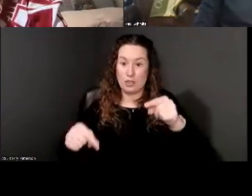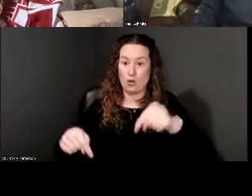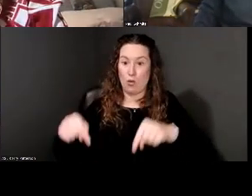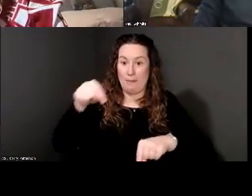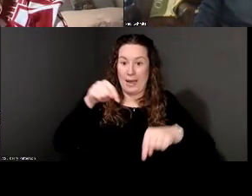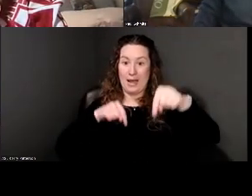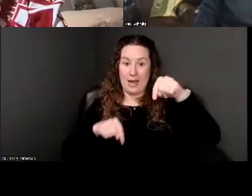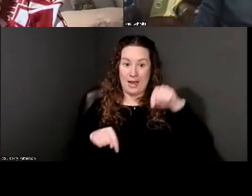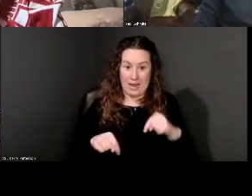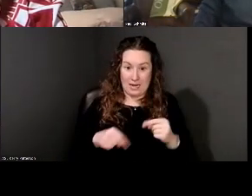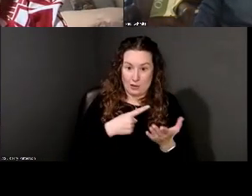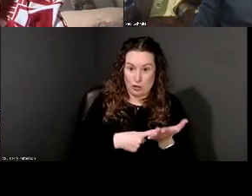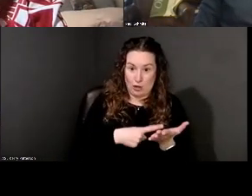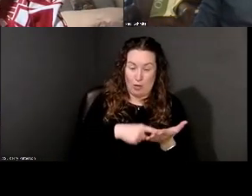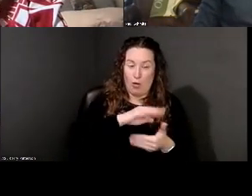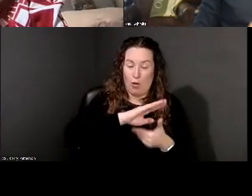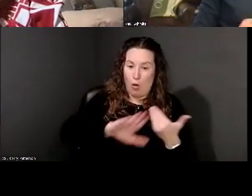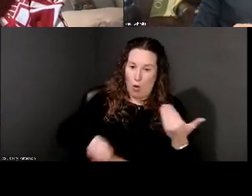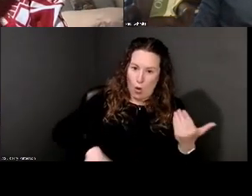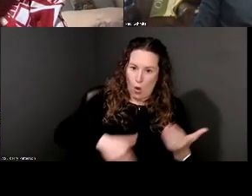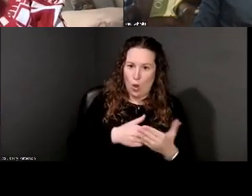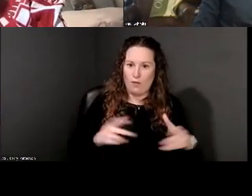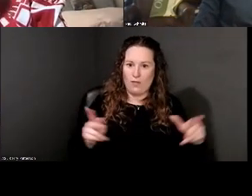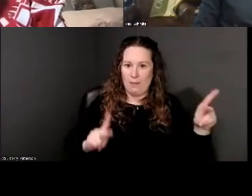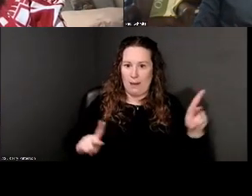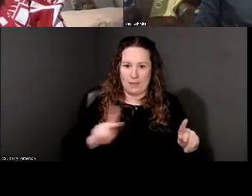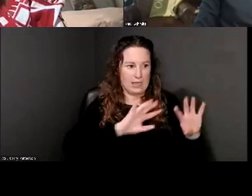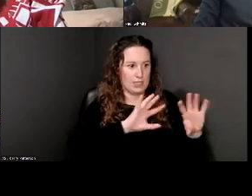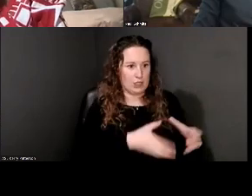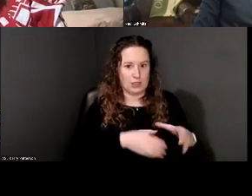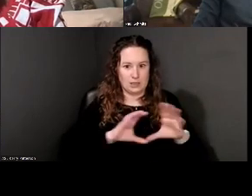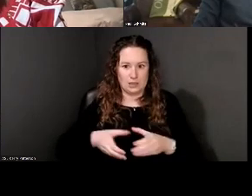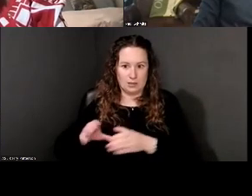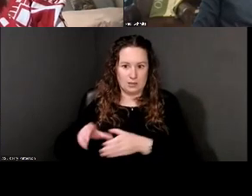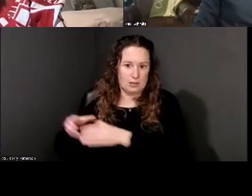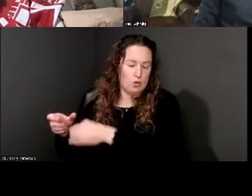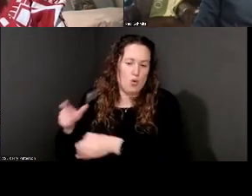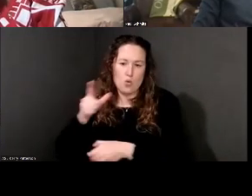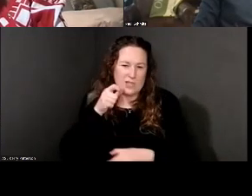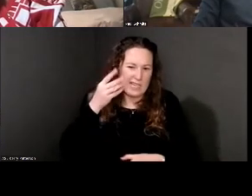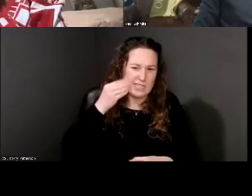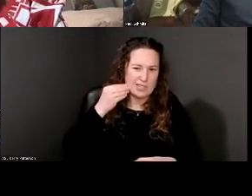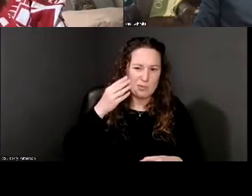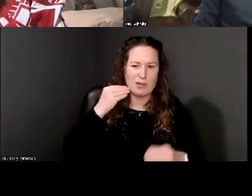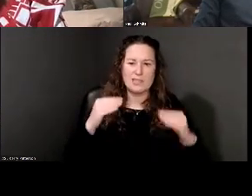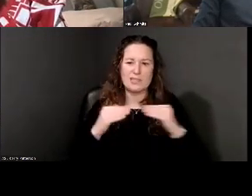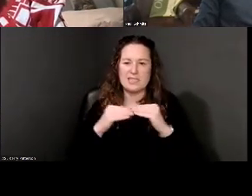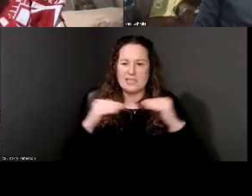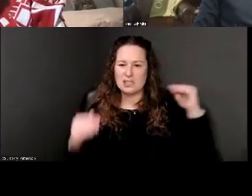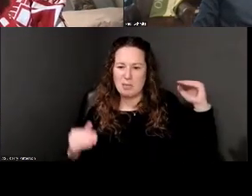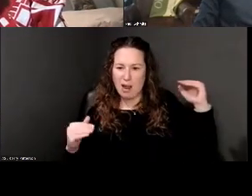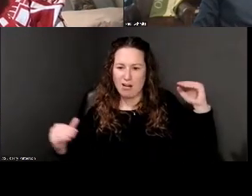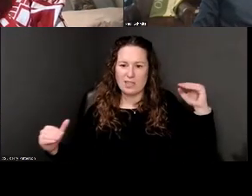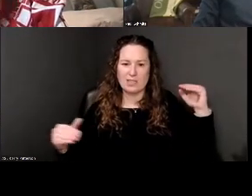about all of the populations that are experiencing disparities and opportunities or